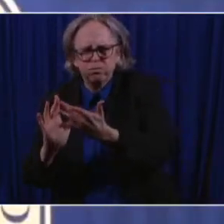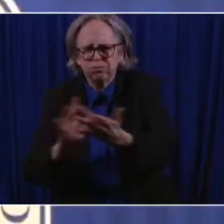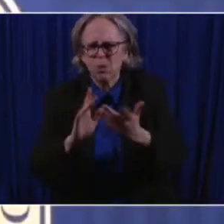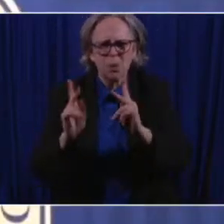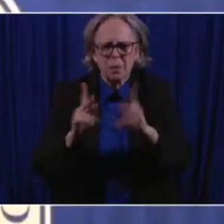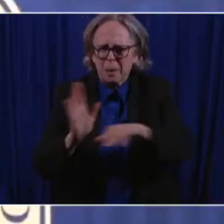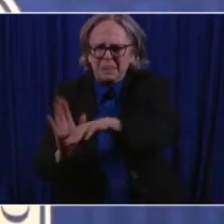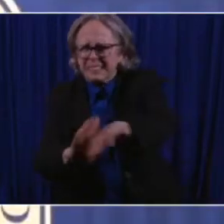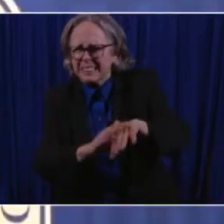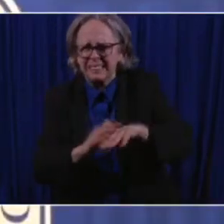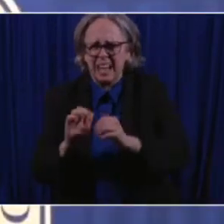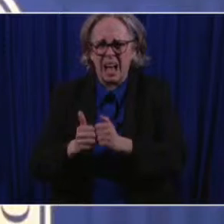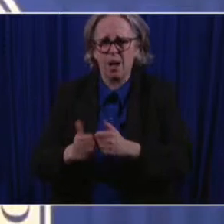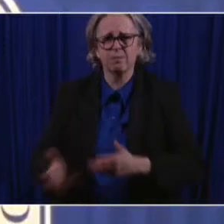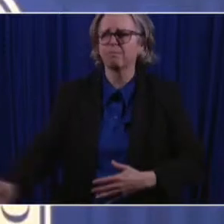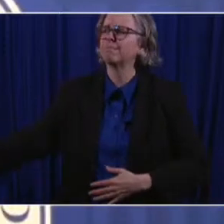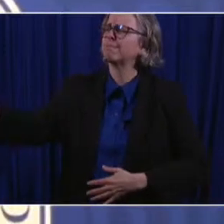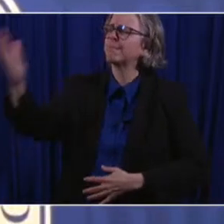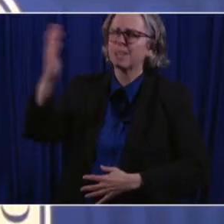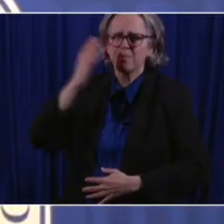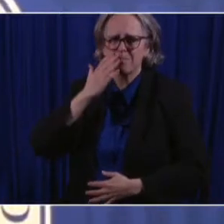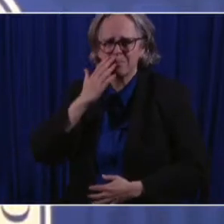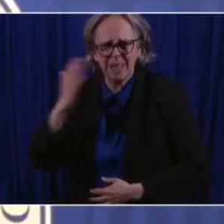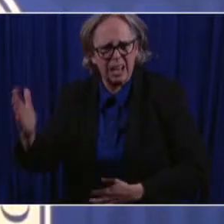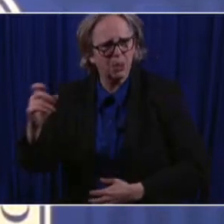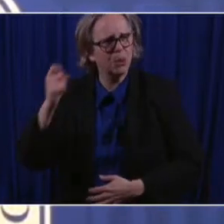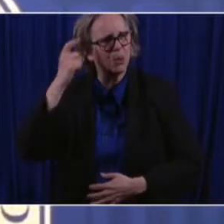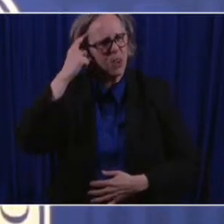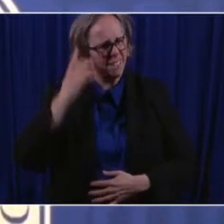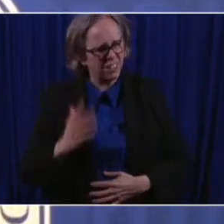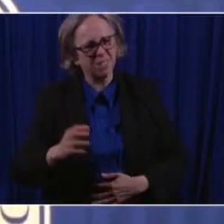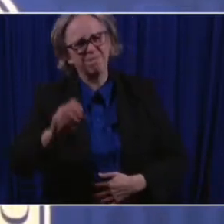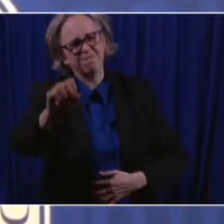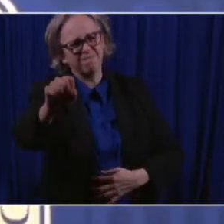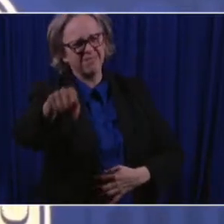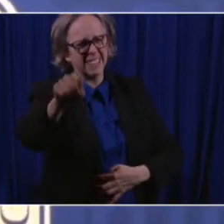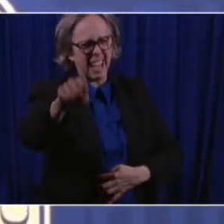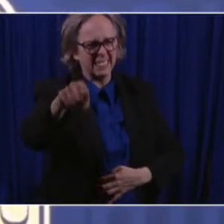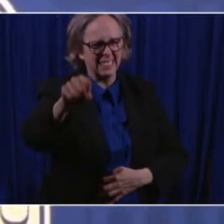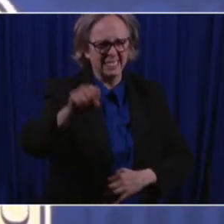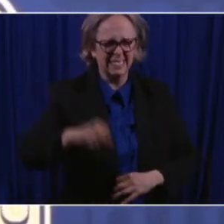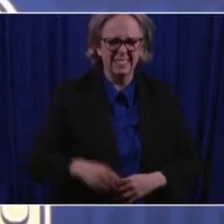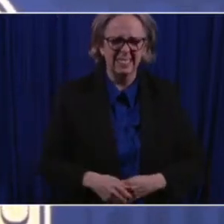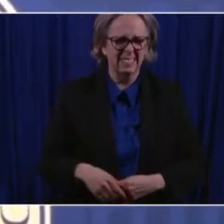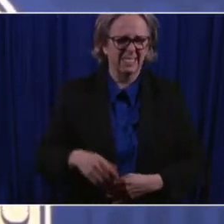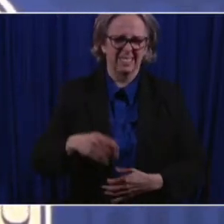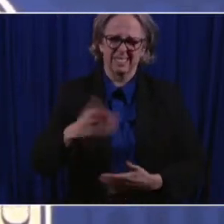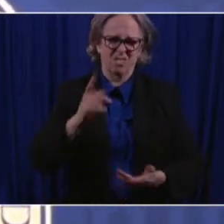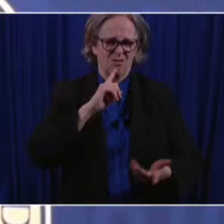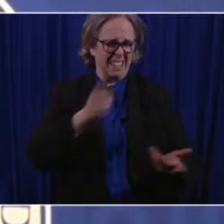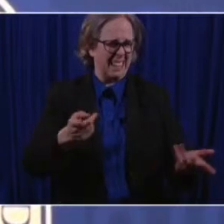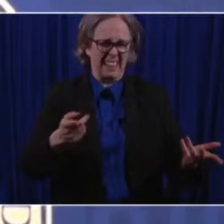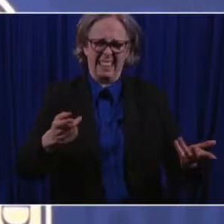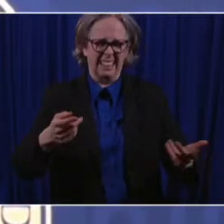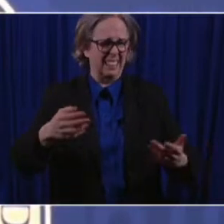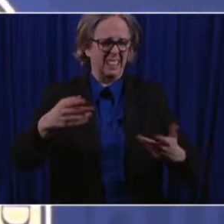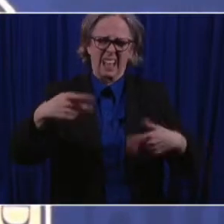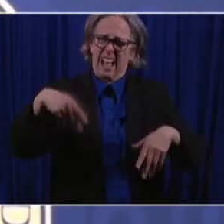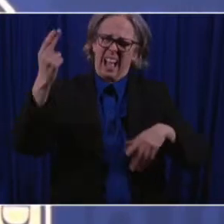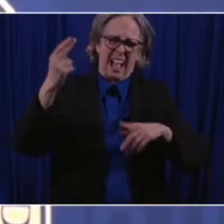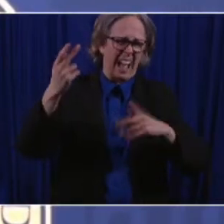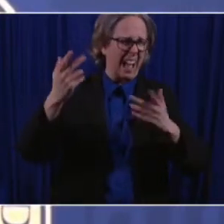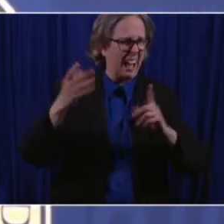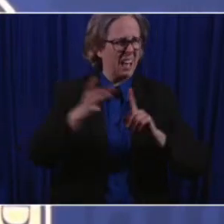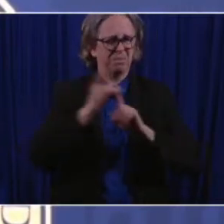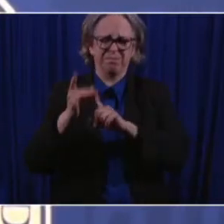thank you for those kind words. And yes, we have been working hard, but when you say I or we at the health department, it really is a partnership throughout this